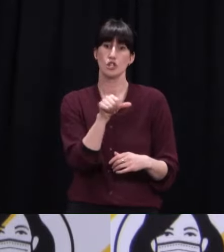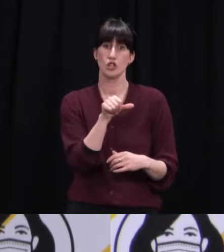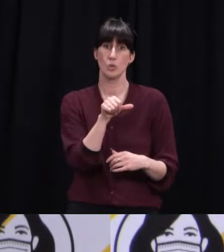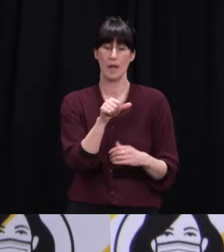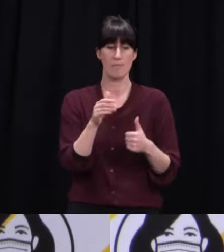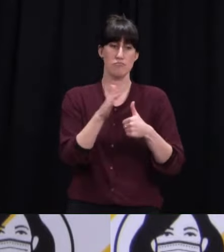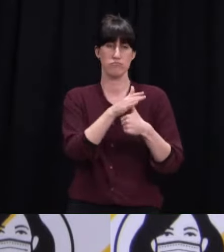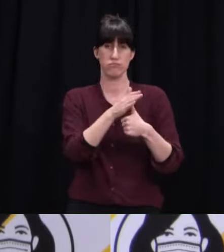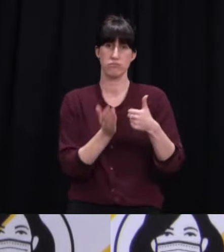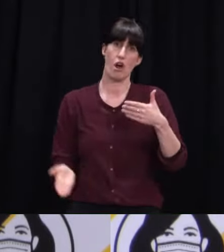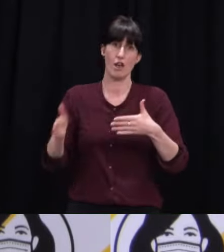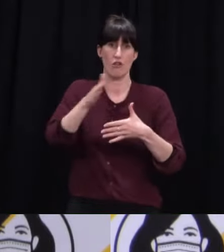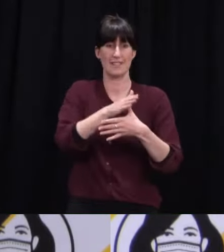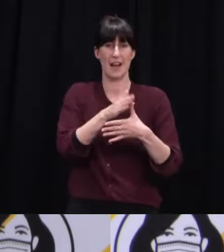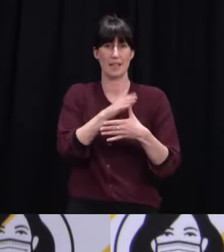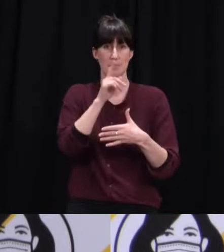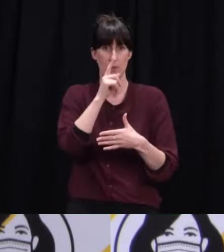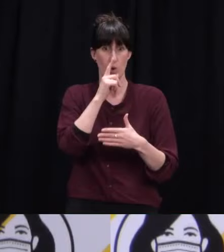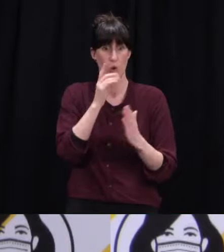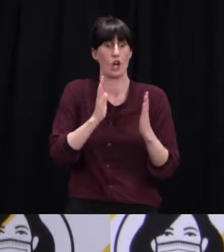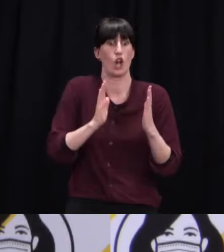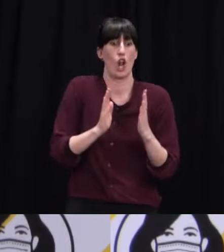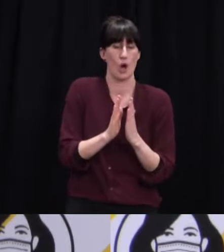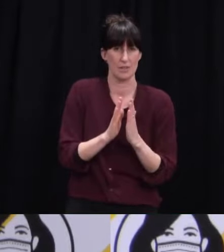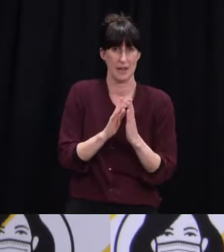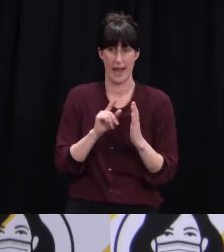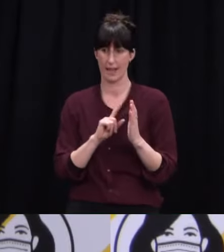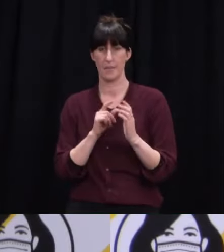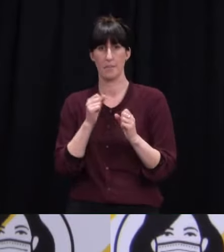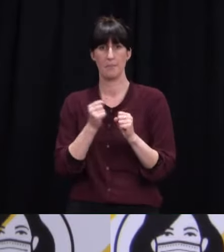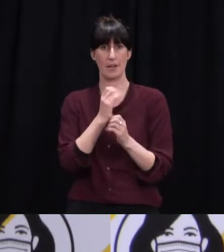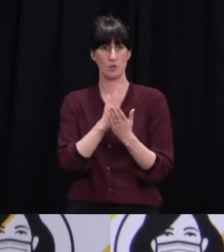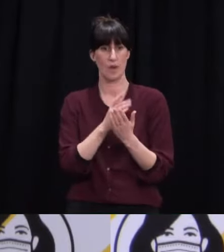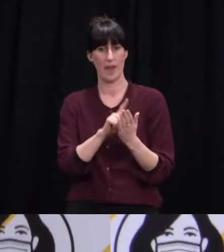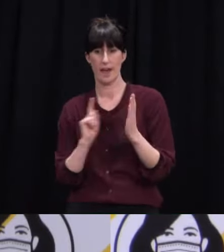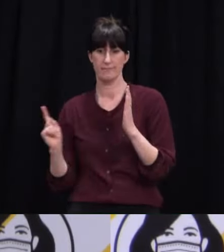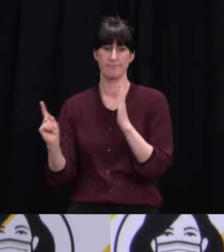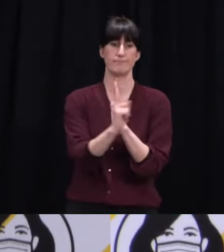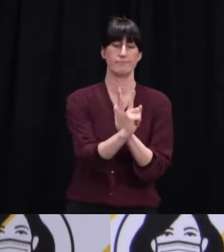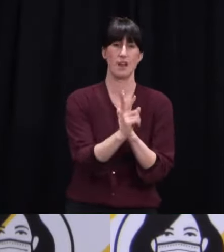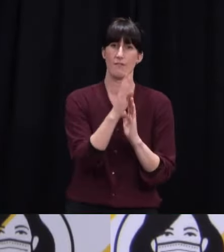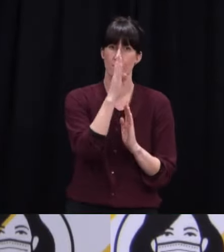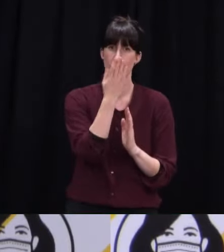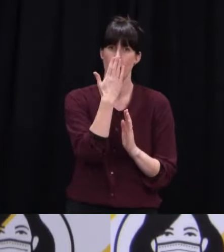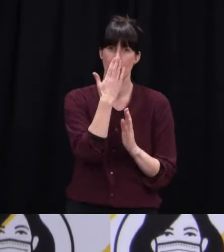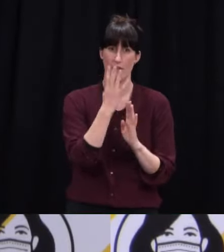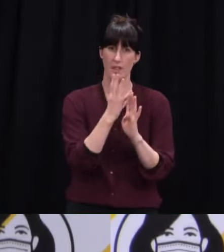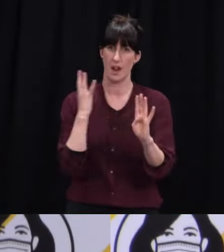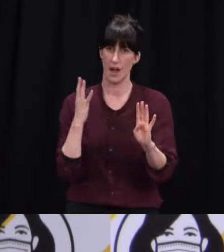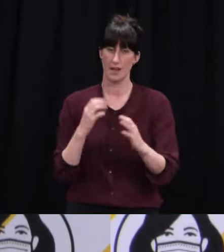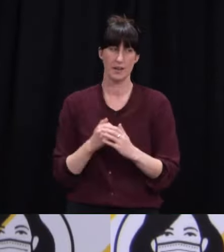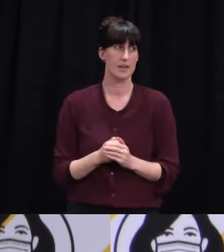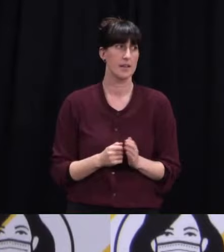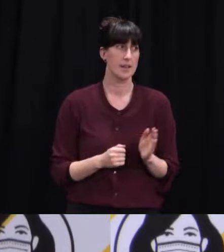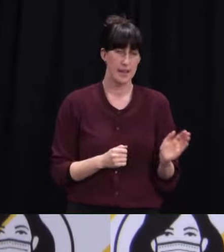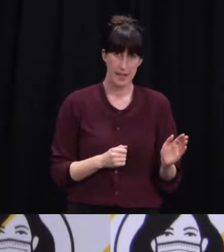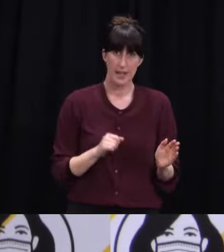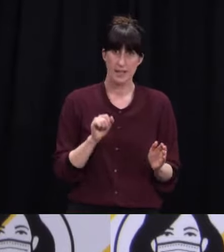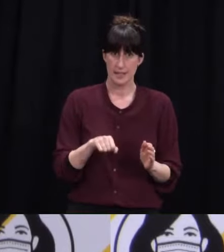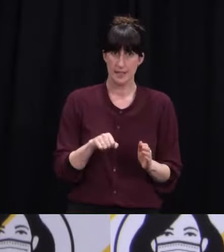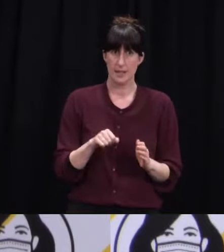well? Well, we certainly endeavoured to do that, and our messaging right from the start was very clear on a daily basis about who it was we needed to